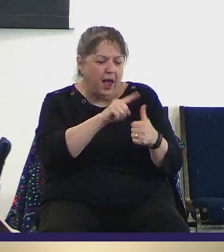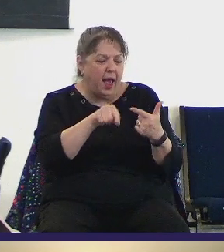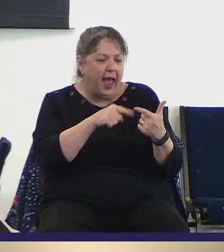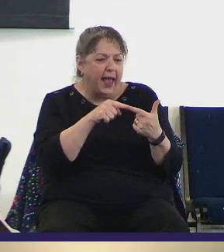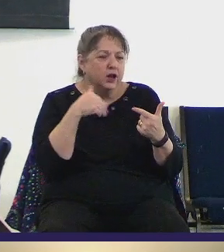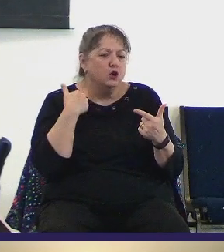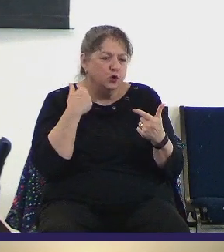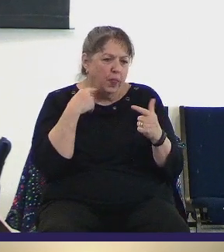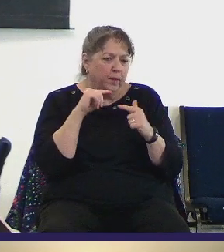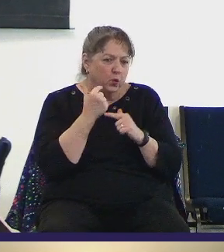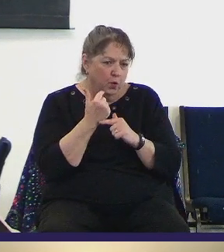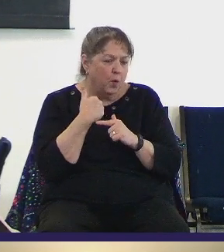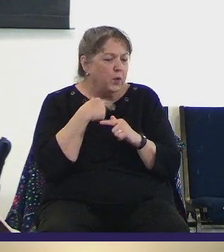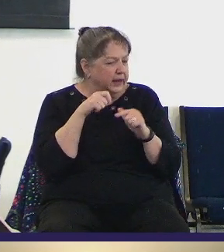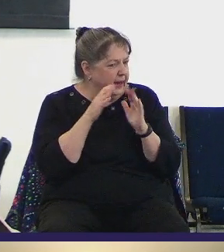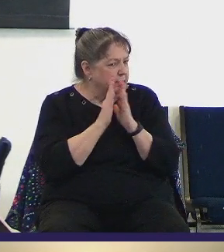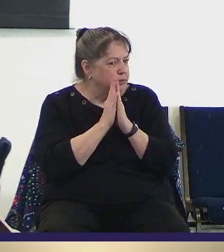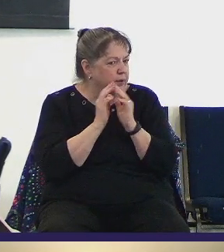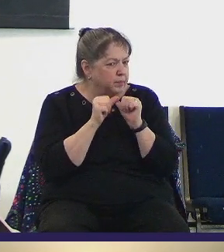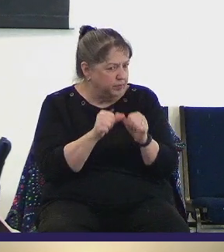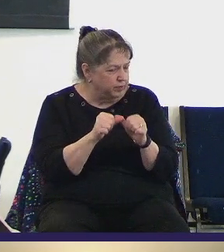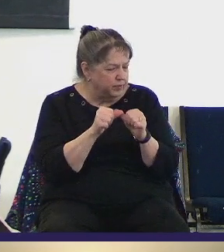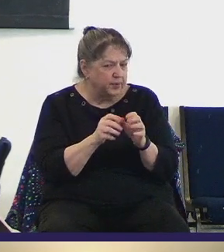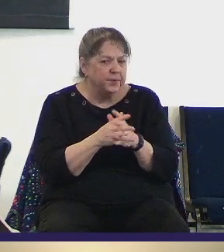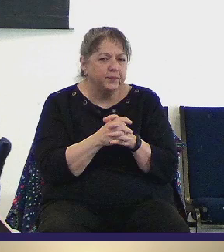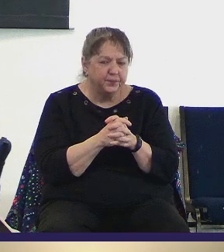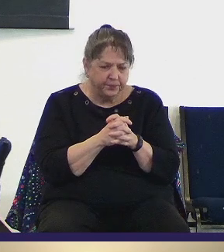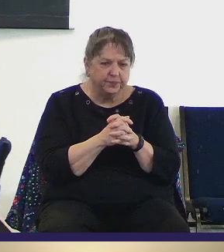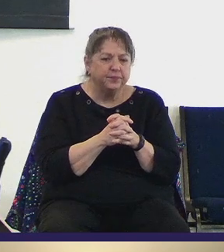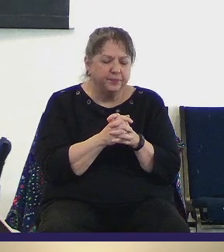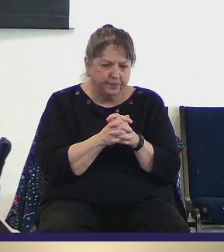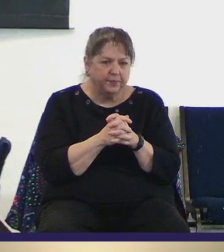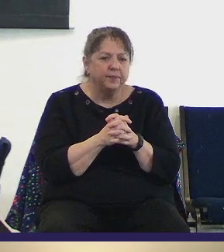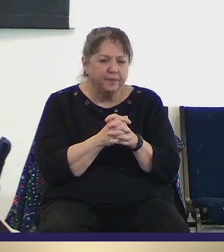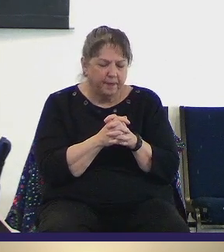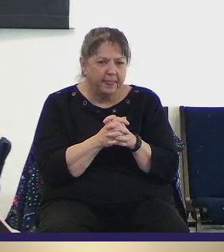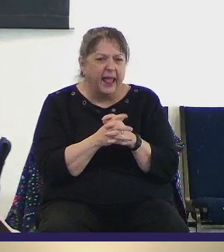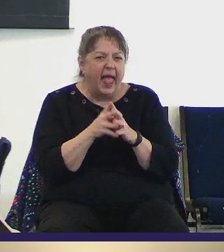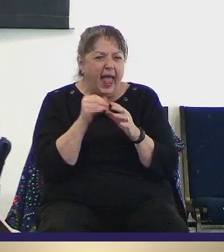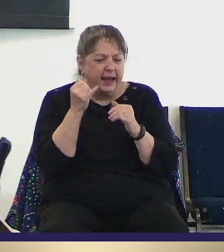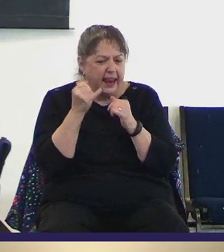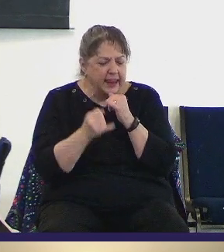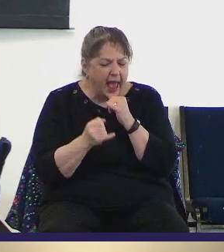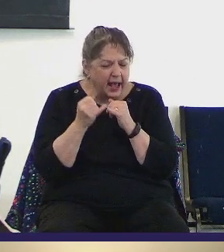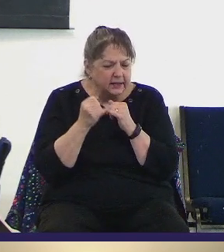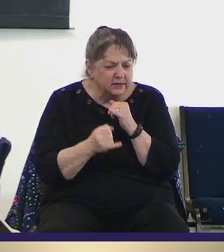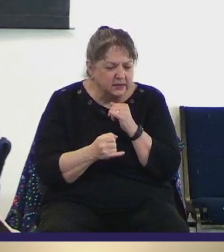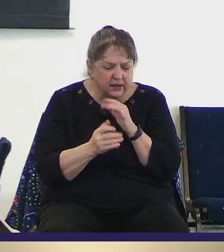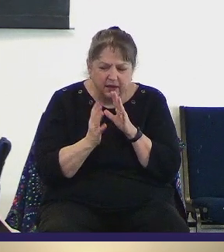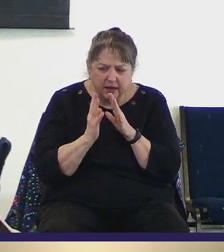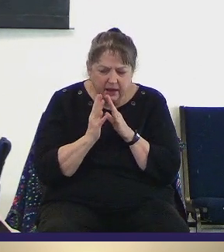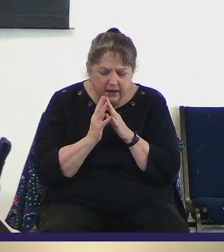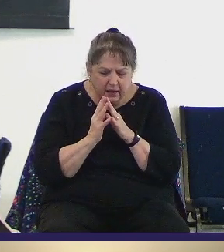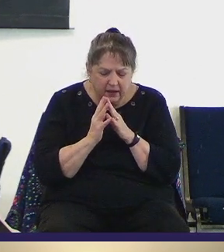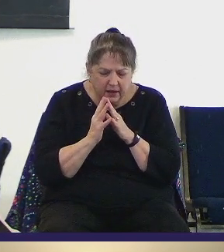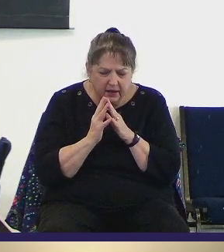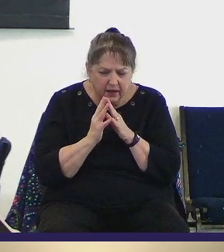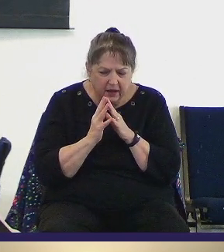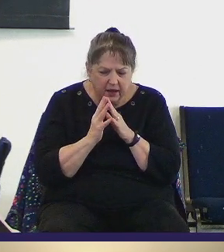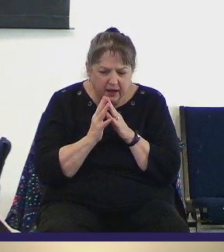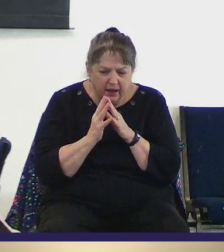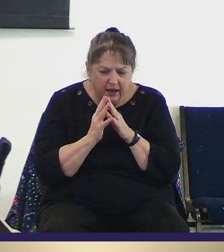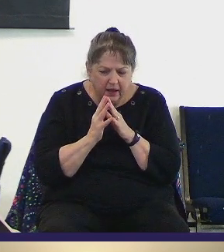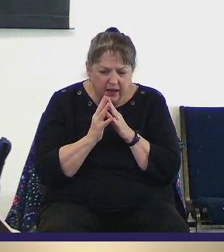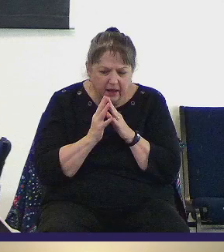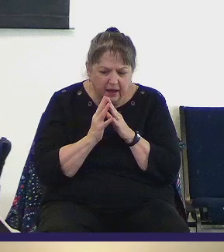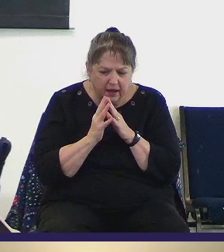ministry needs and repairs. And lastly, a gracious and spiritual intervention for the war in the the heartless killings